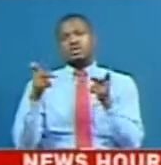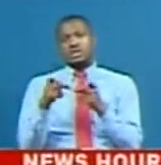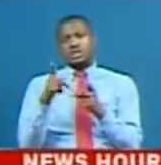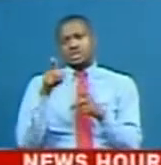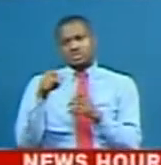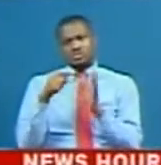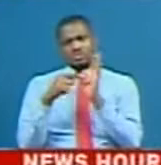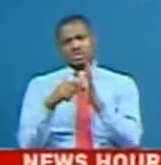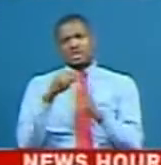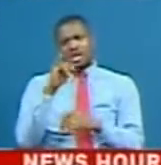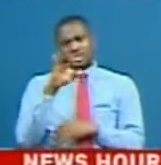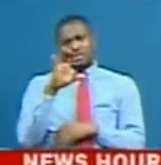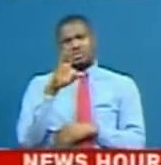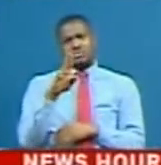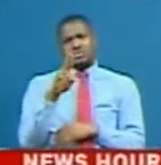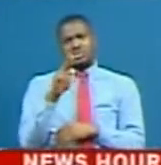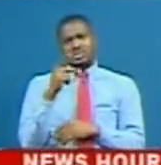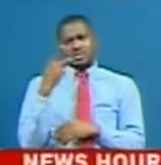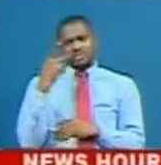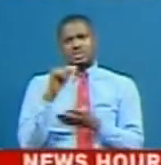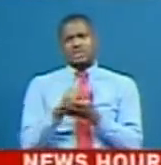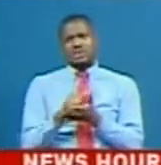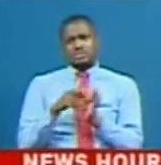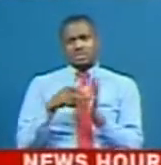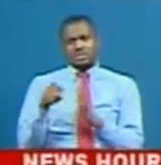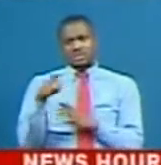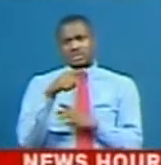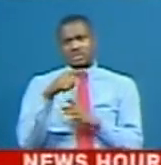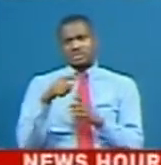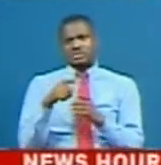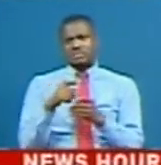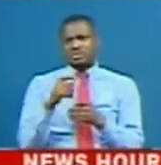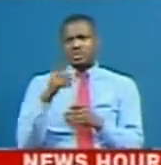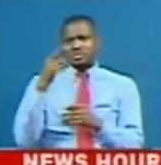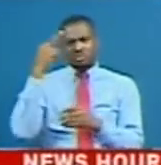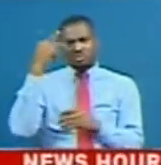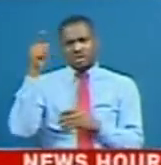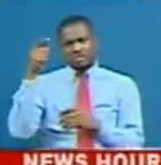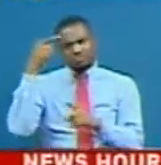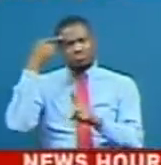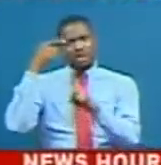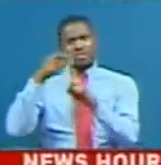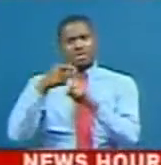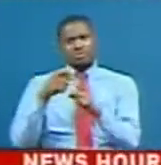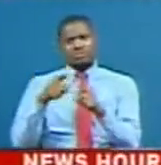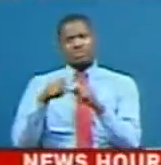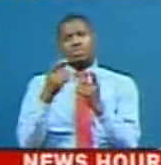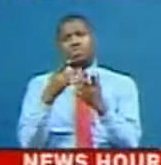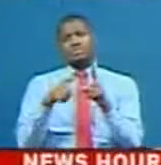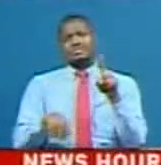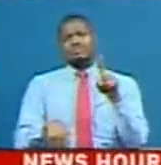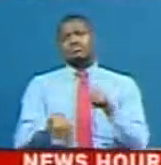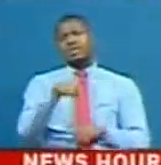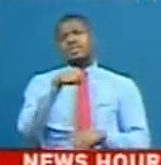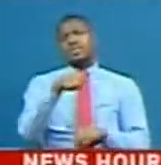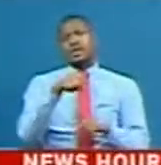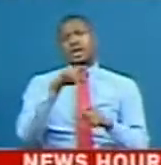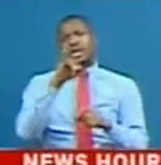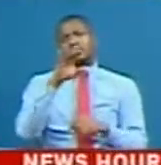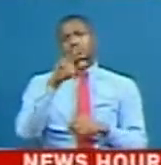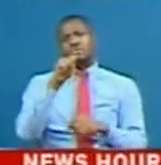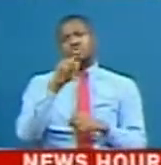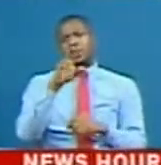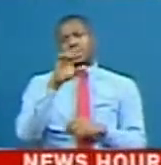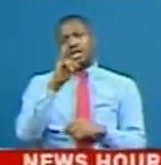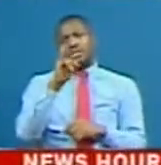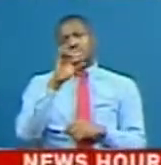This quickly made the ICU see through the covert and diabolic intention of the Trade Union Congress to which ostracize the